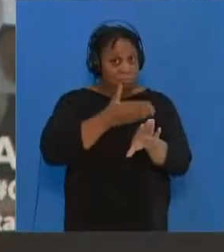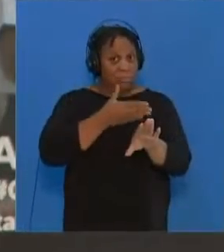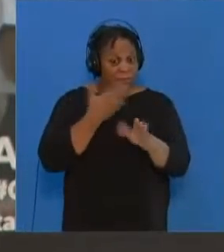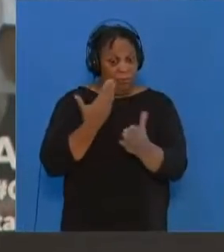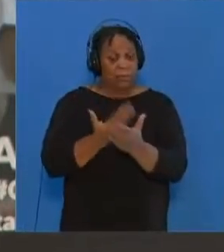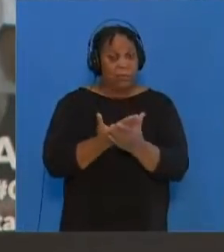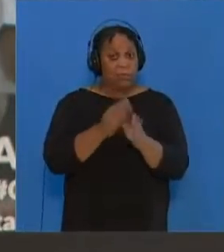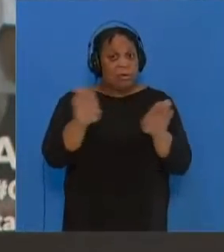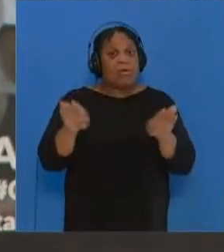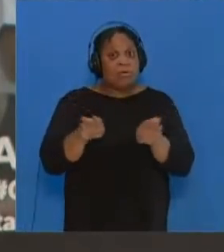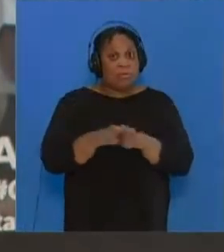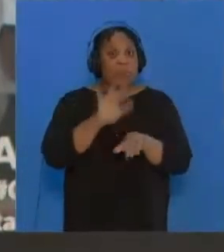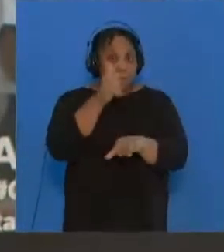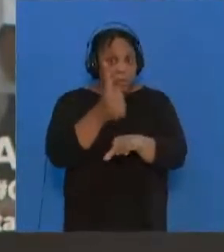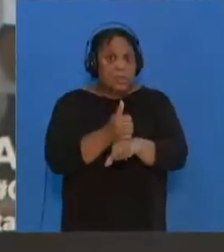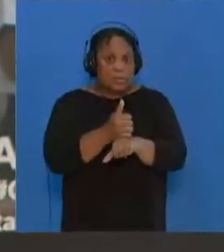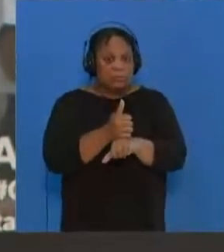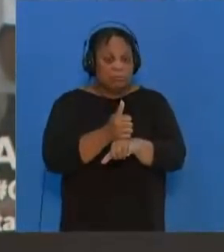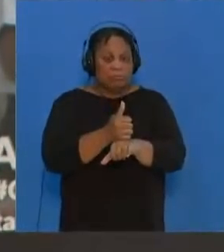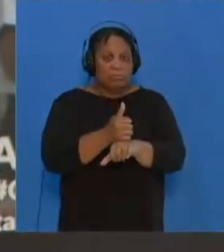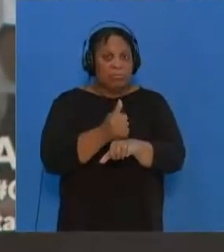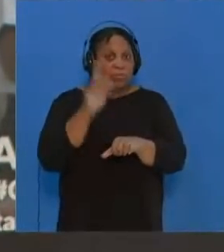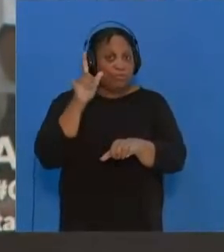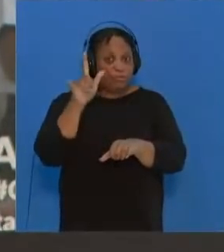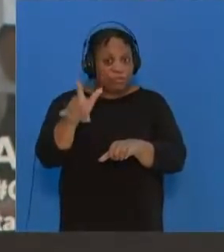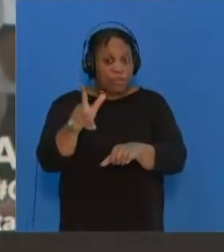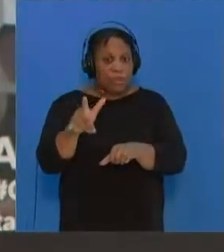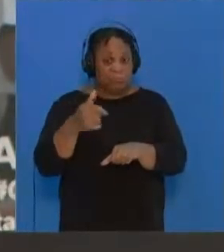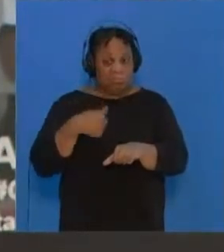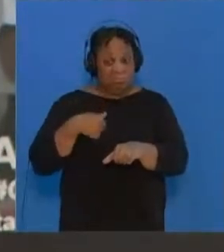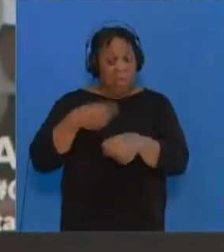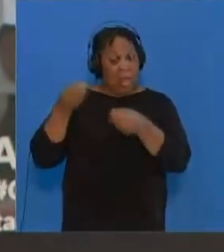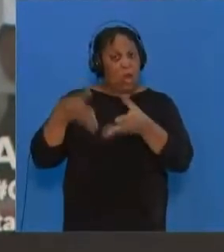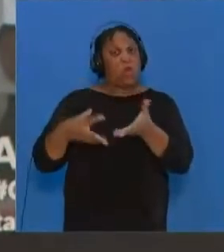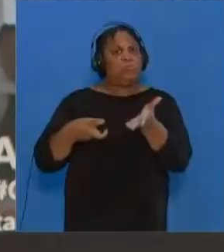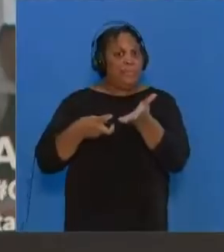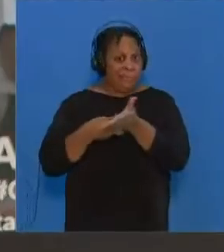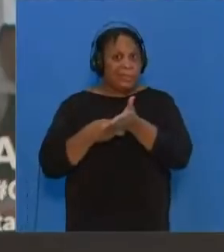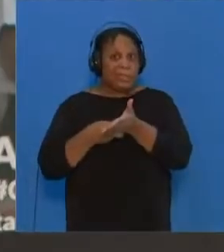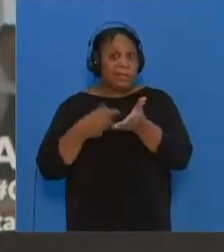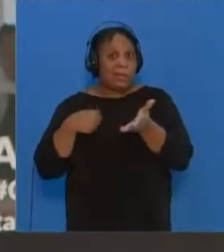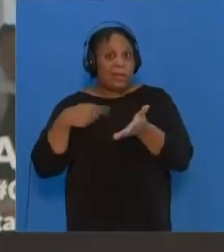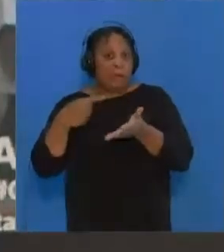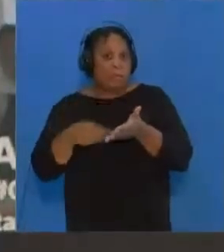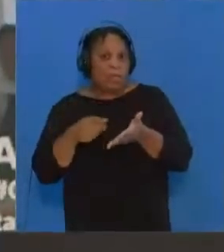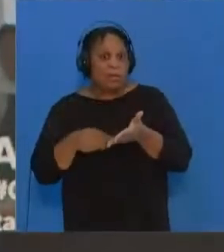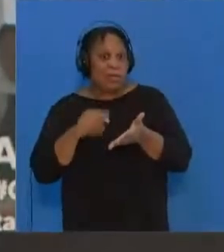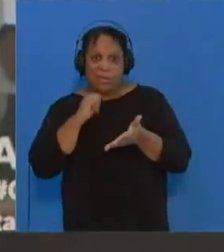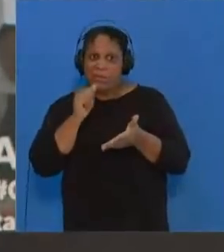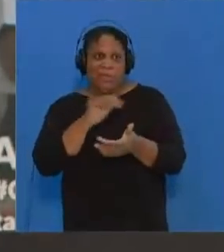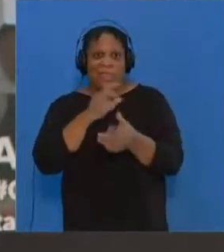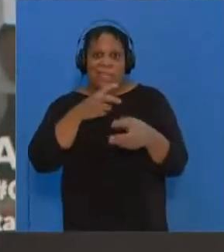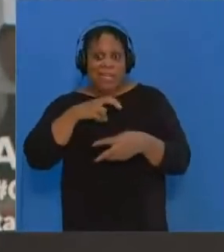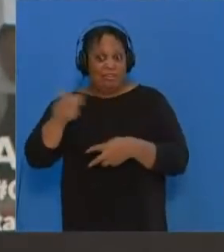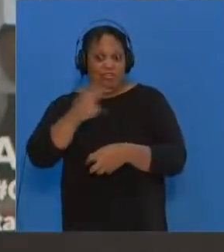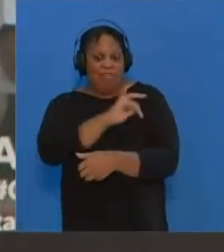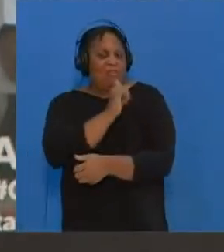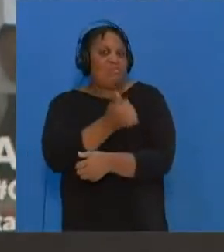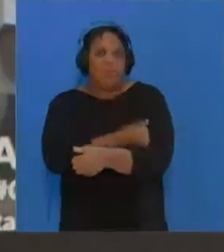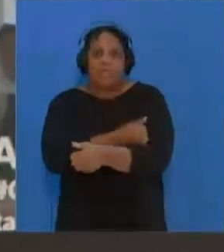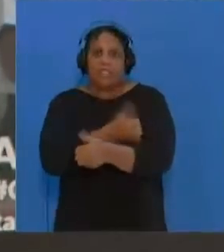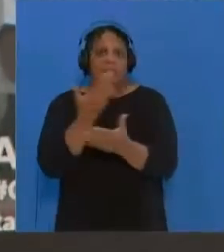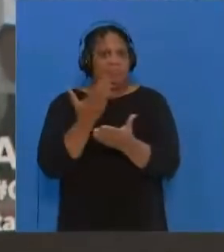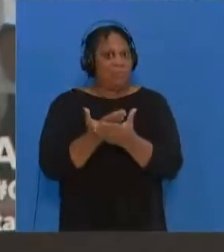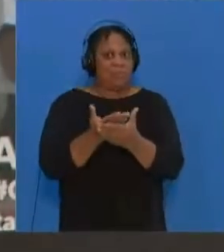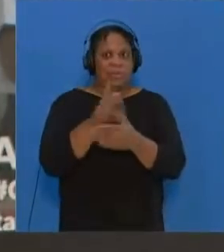Bermuda, I have the chance of losing my ticket that I paid for because I did not get a travel authorization to board the plane